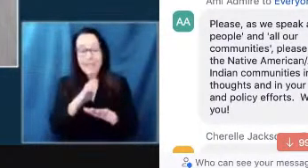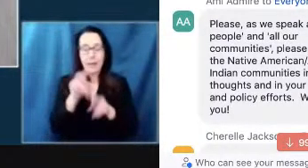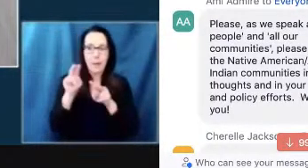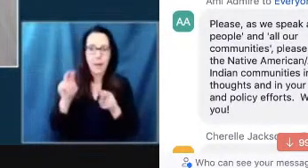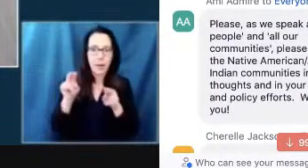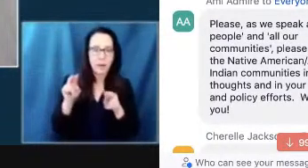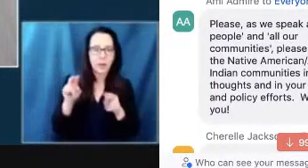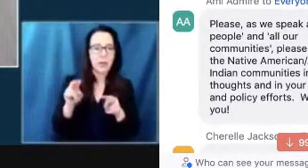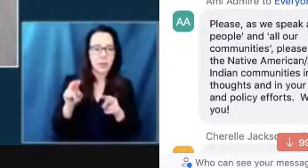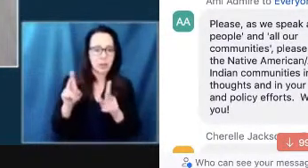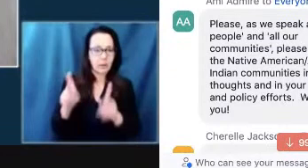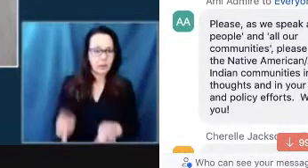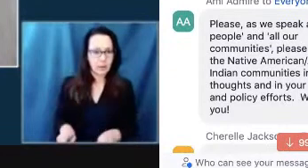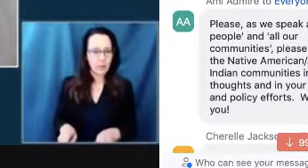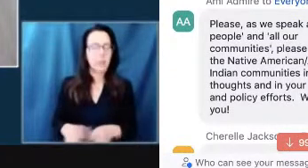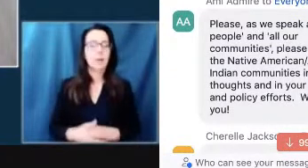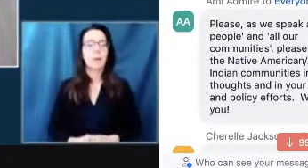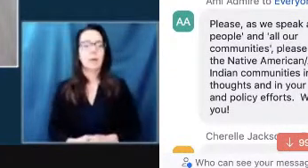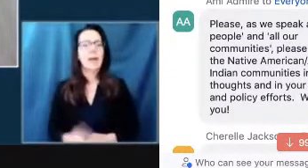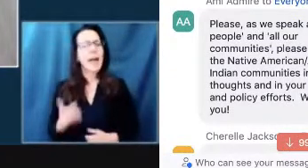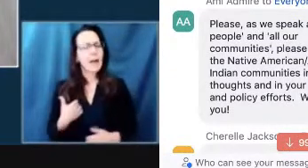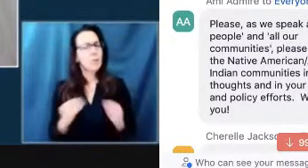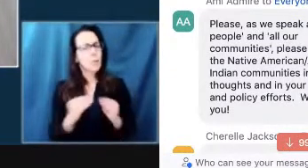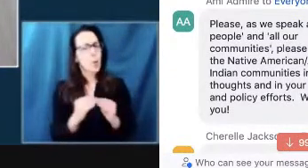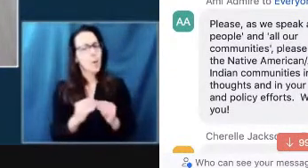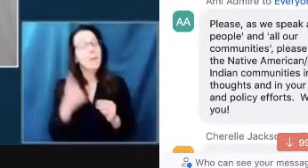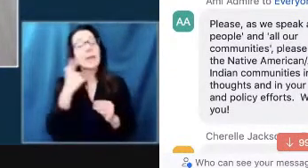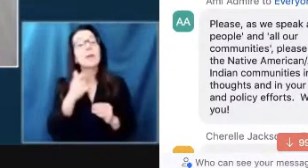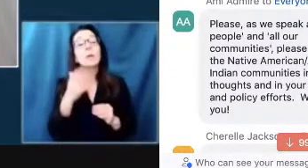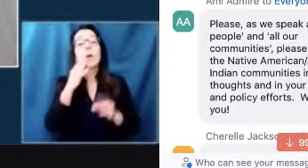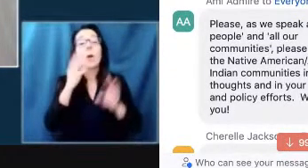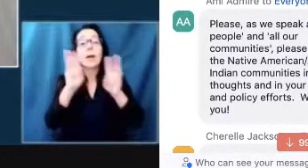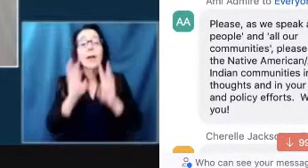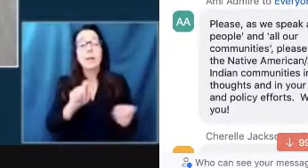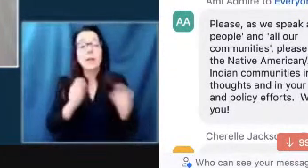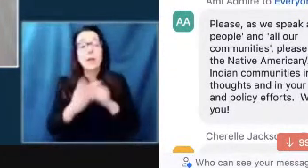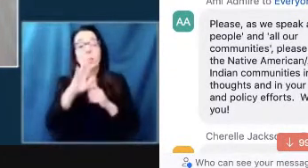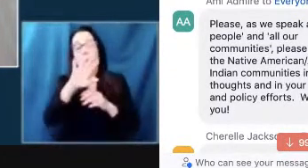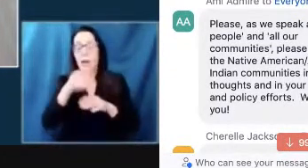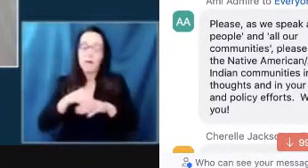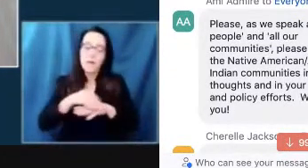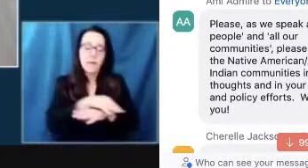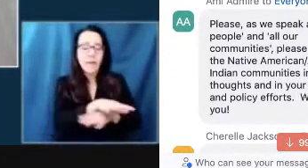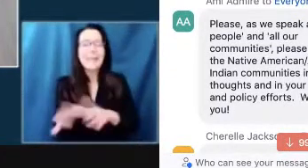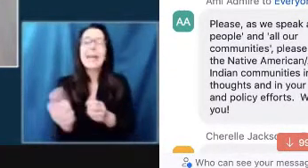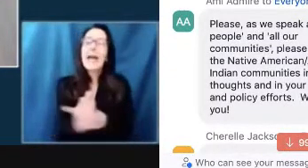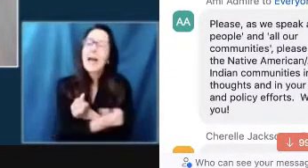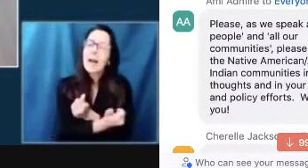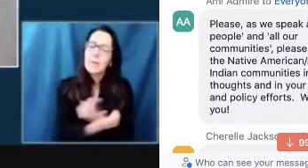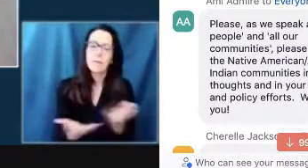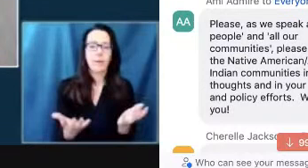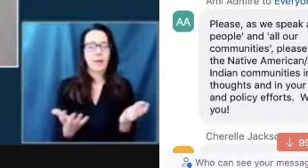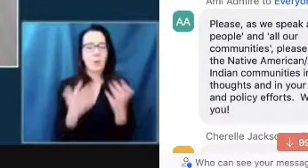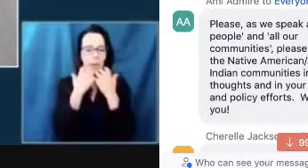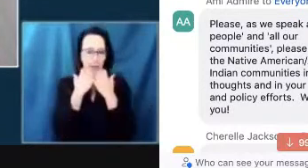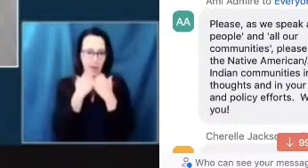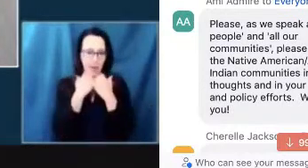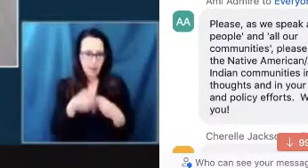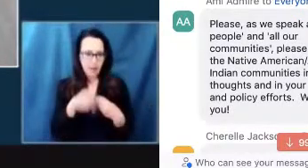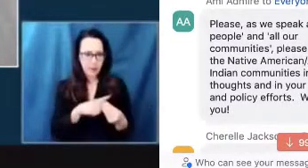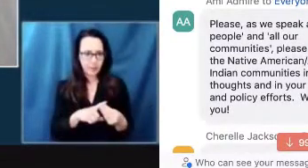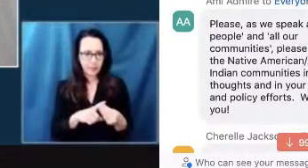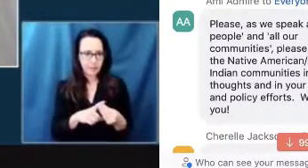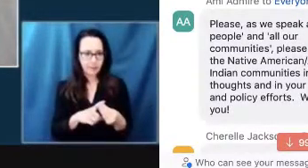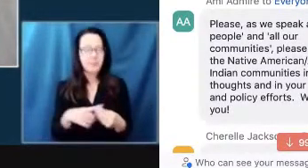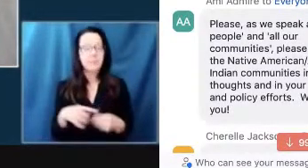more. We are planning more because we know climate change affects everything we care about. We're also planning more because we know each